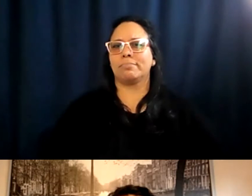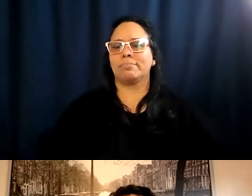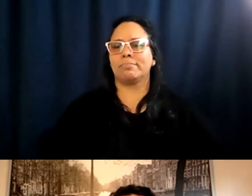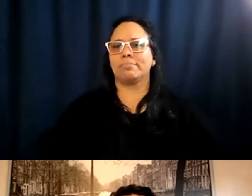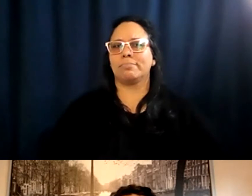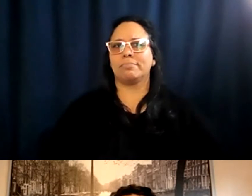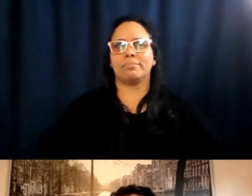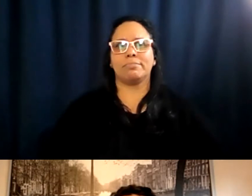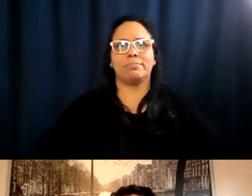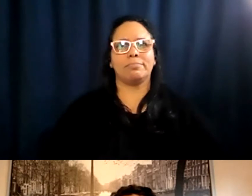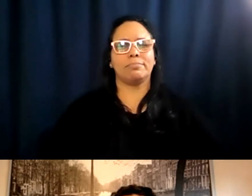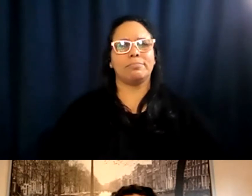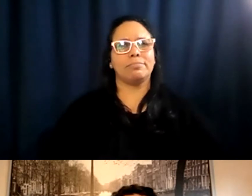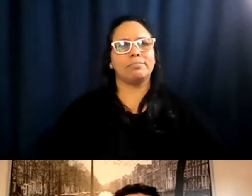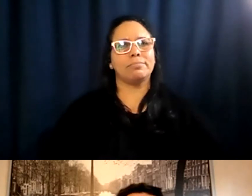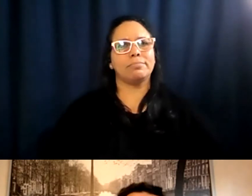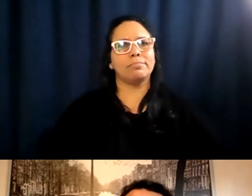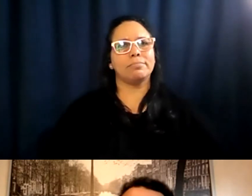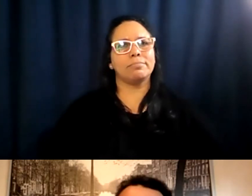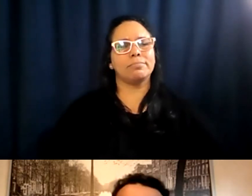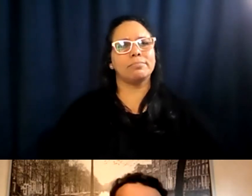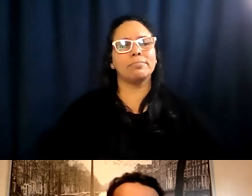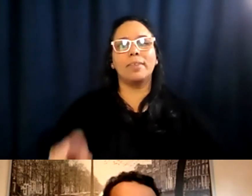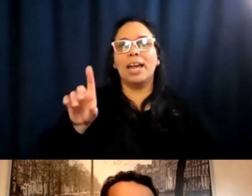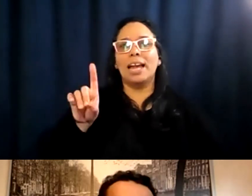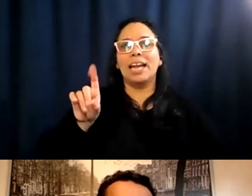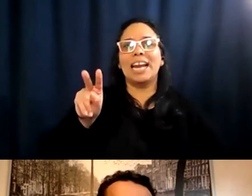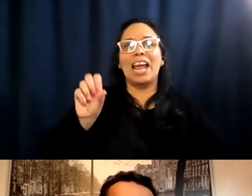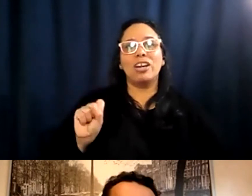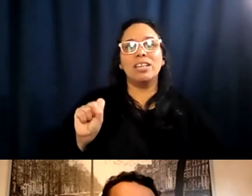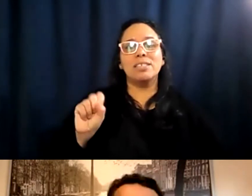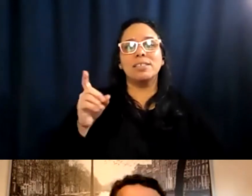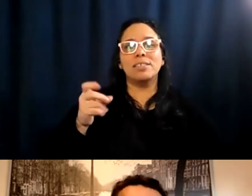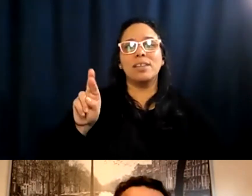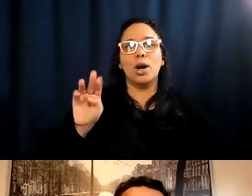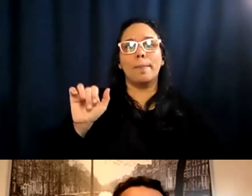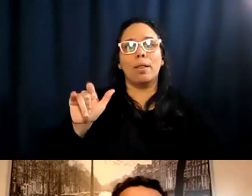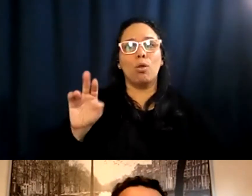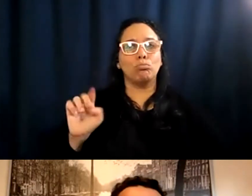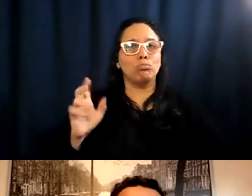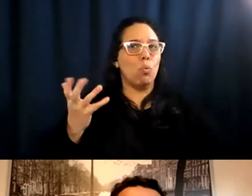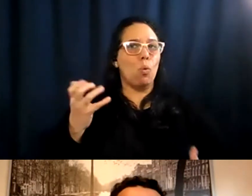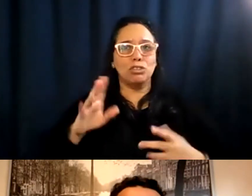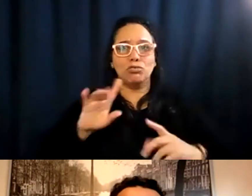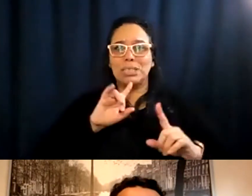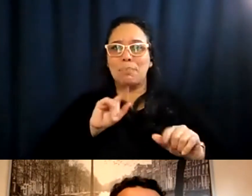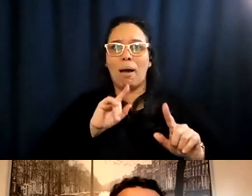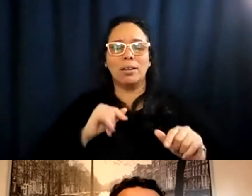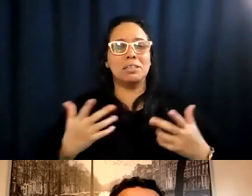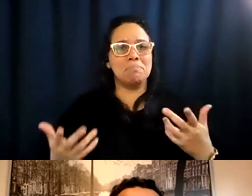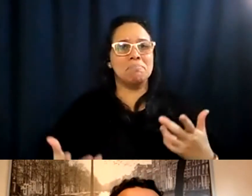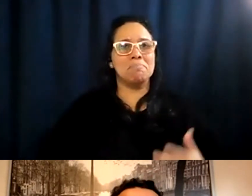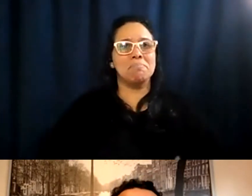All right, cool. Darius or Dr. Malone, how would you like to respond to that in terms of this lecture and Davis, and what we